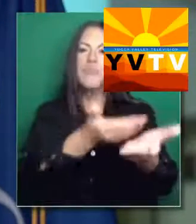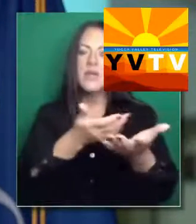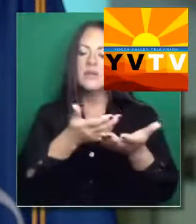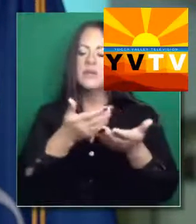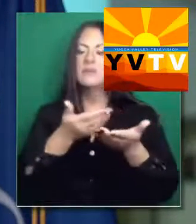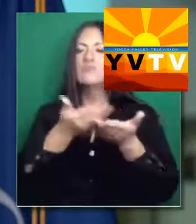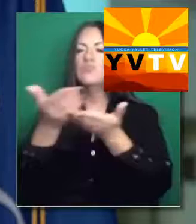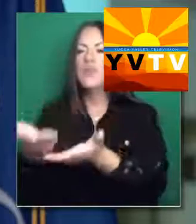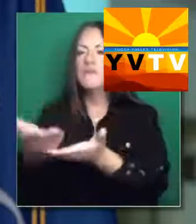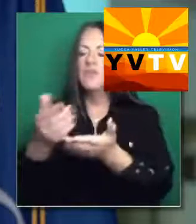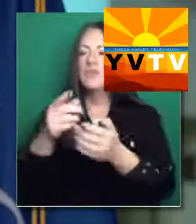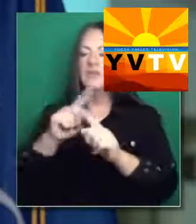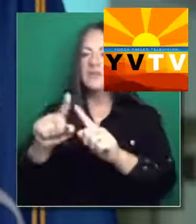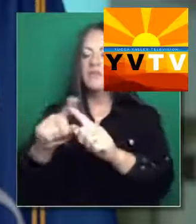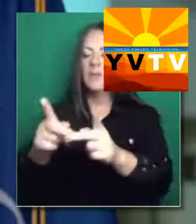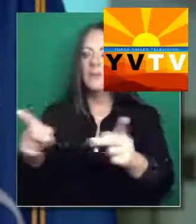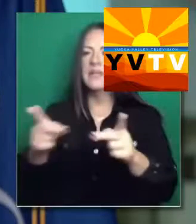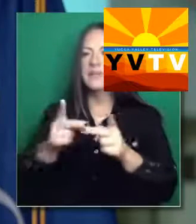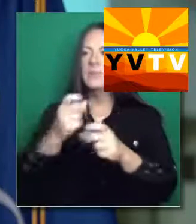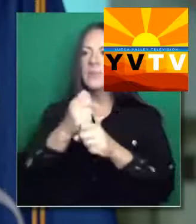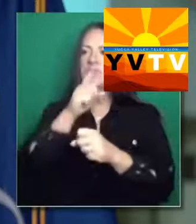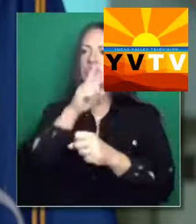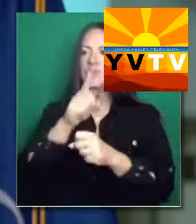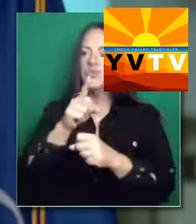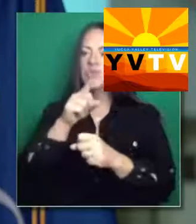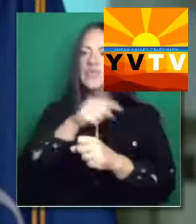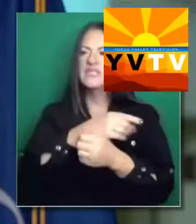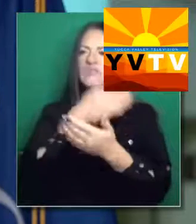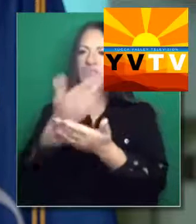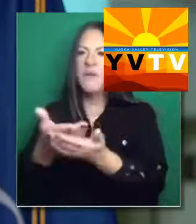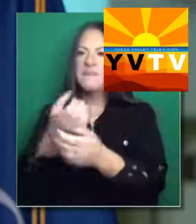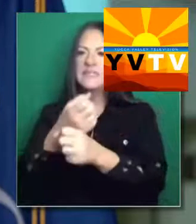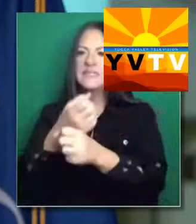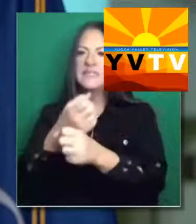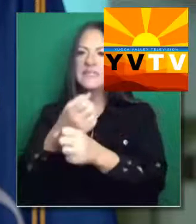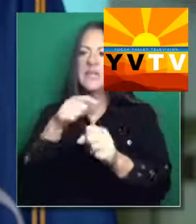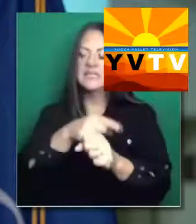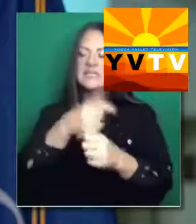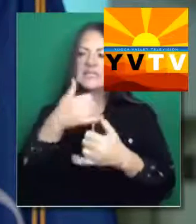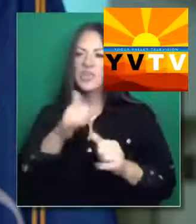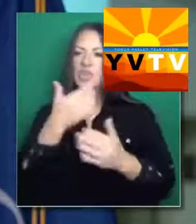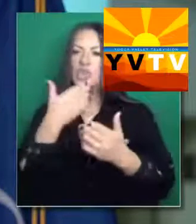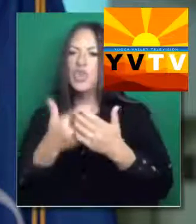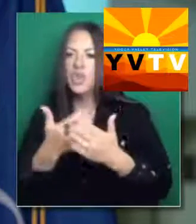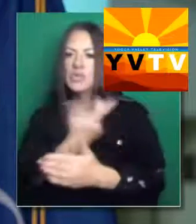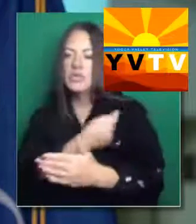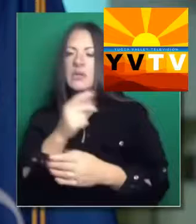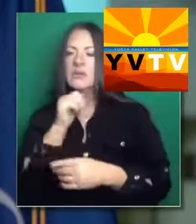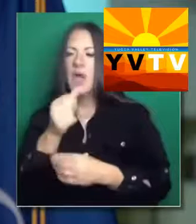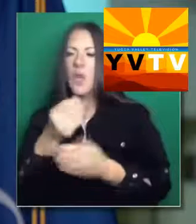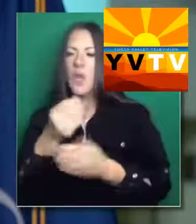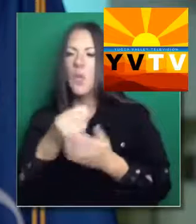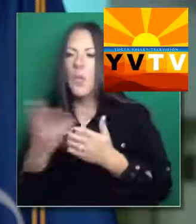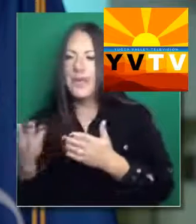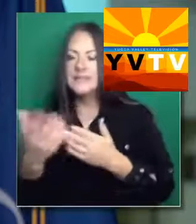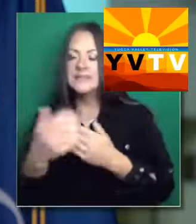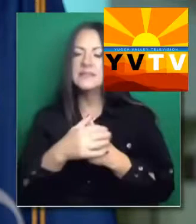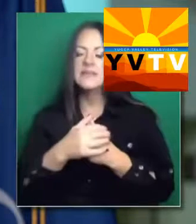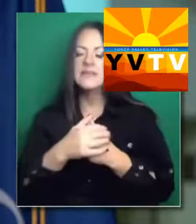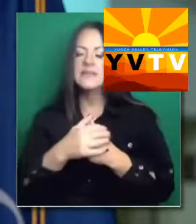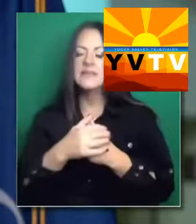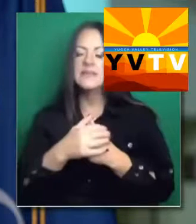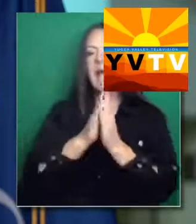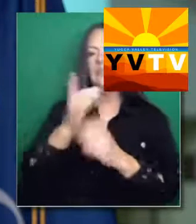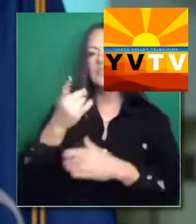ask Dr. Galley to talk a little bit more about the specifics of that, since we're very aware of this bottleneck concern. And we've